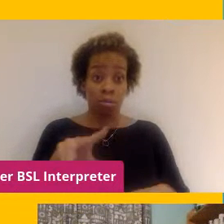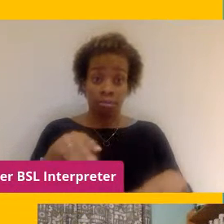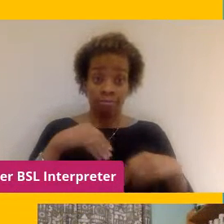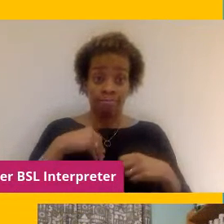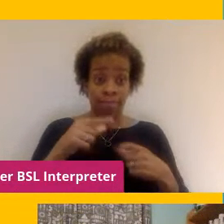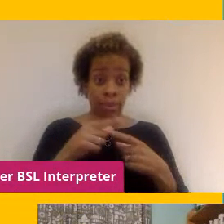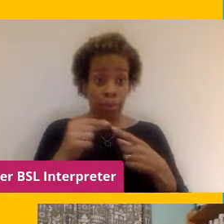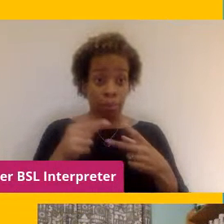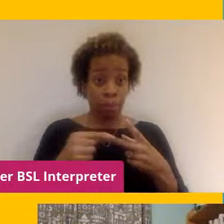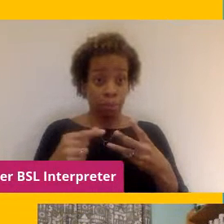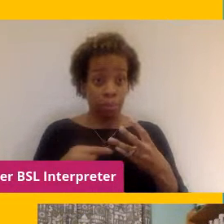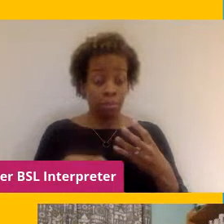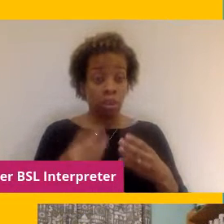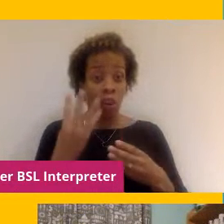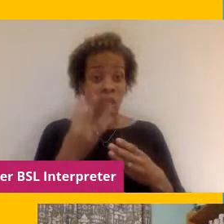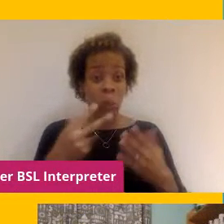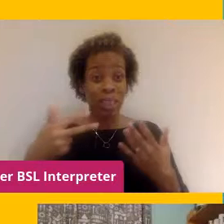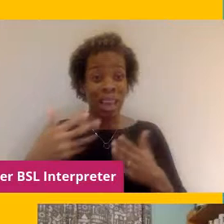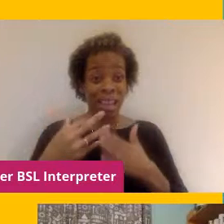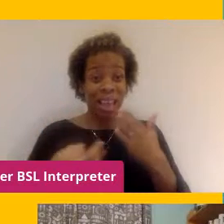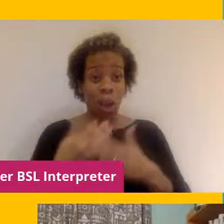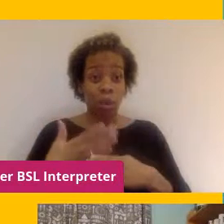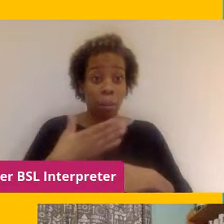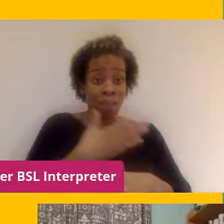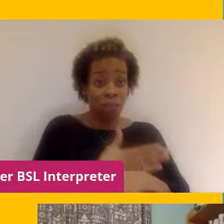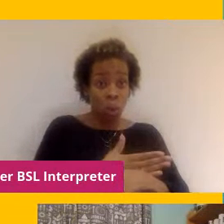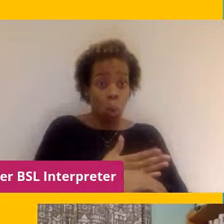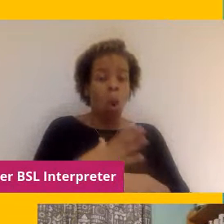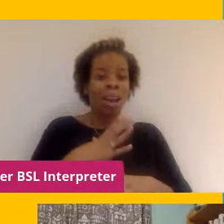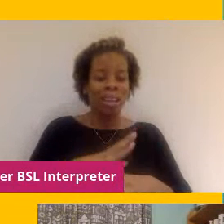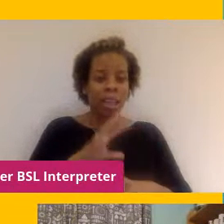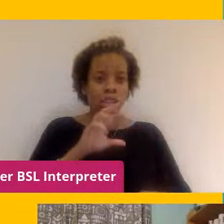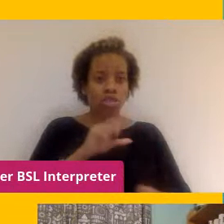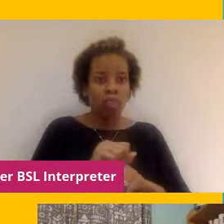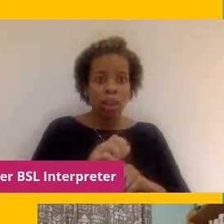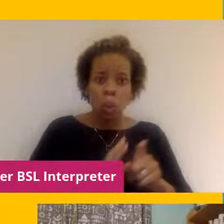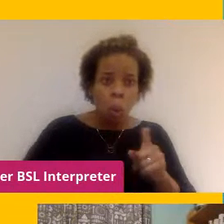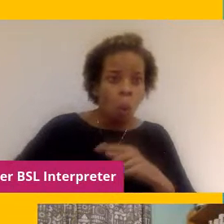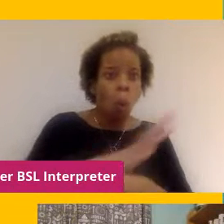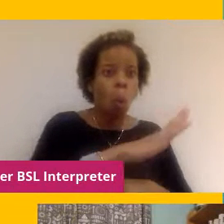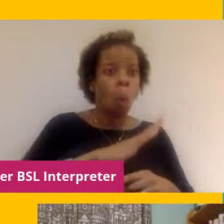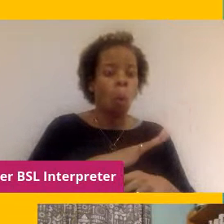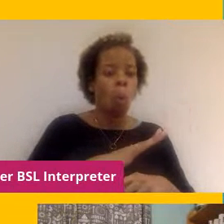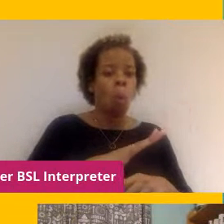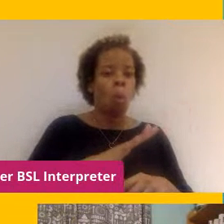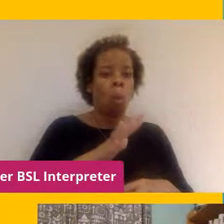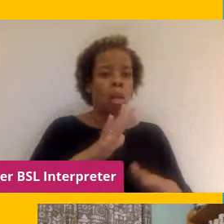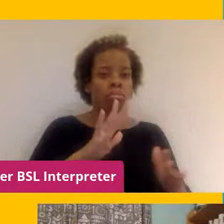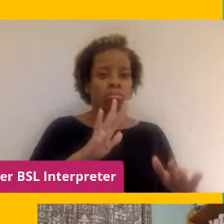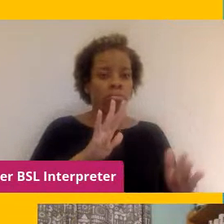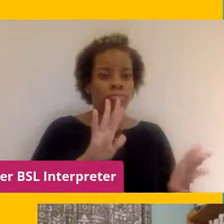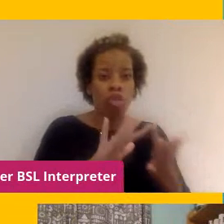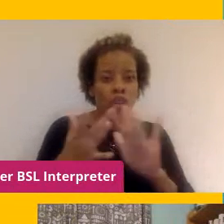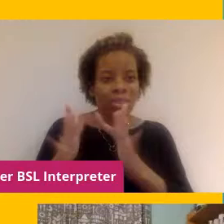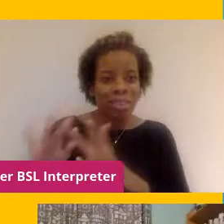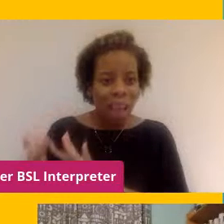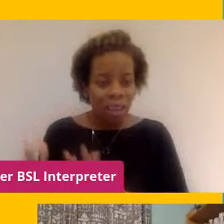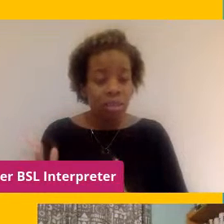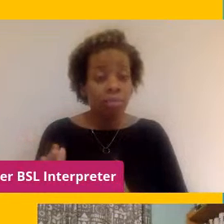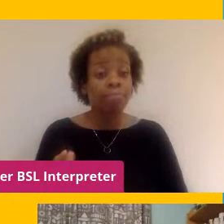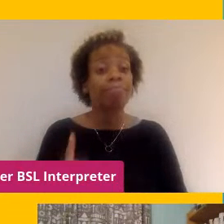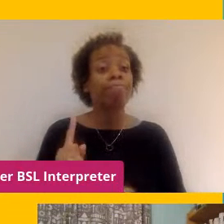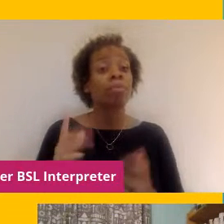48 hours before that is when contacts should be traced. But the World Health Organization, interestingly, says 2 to